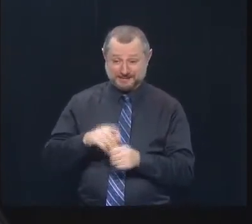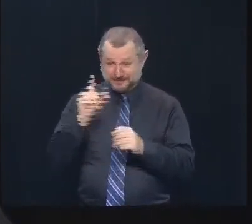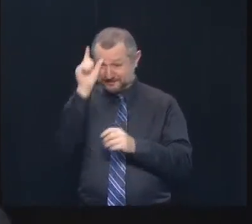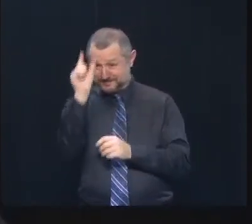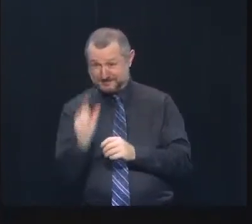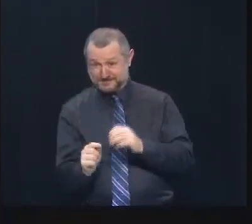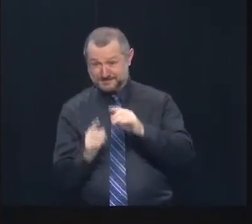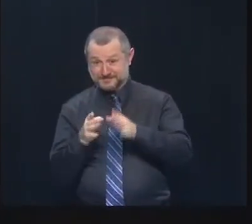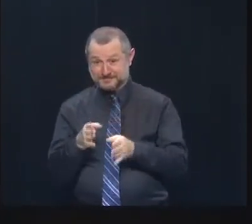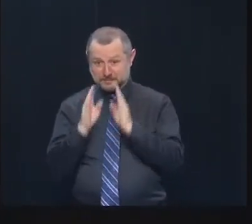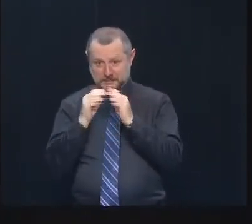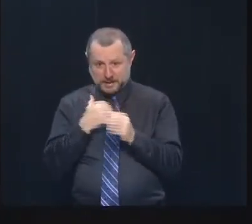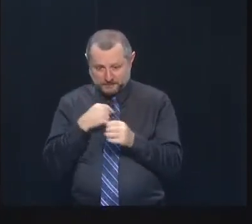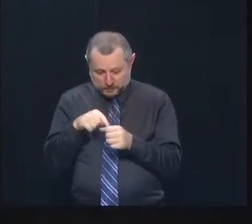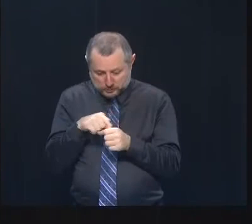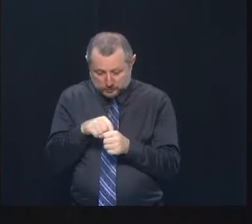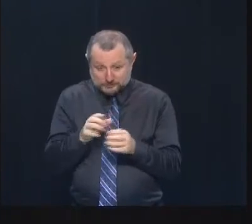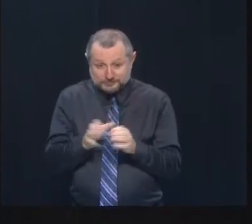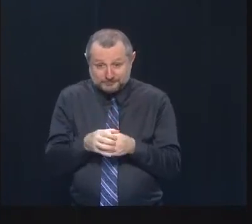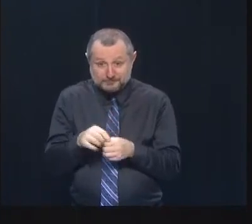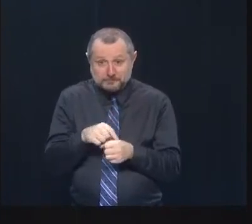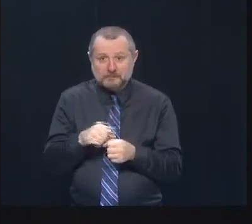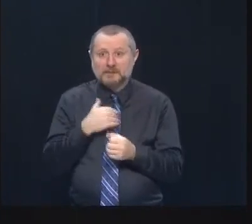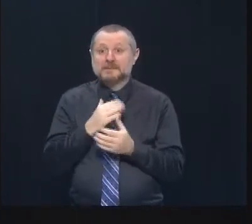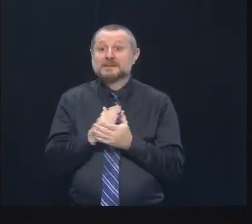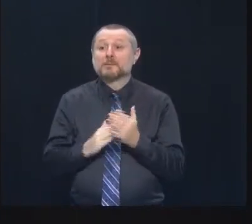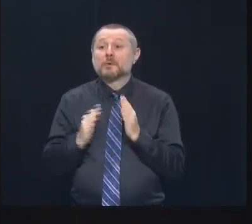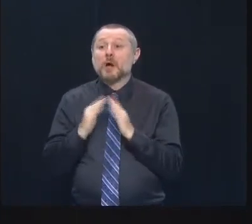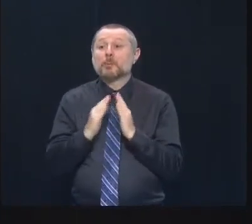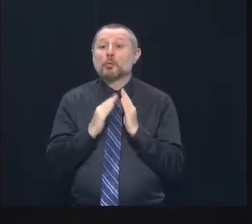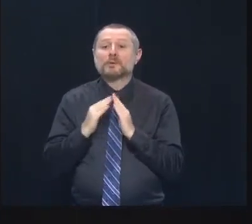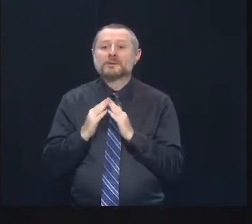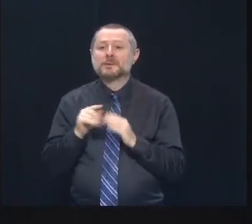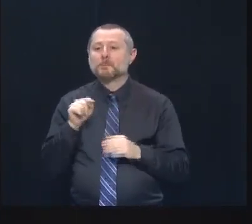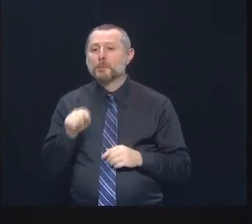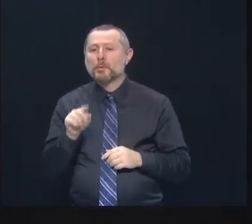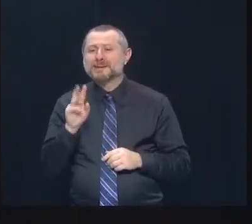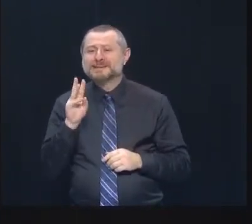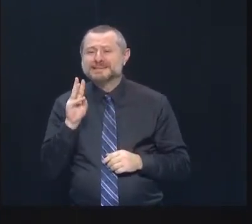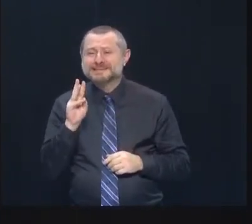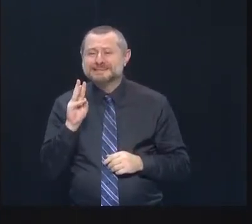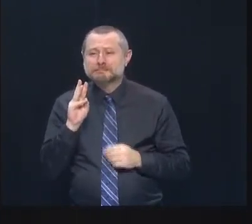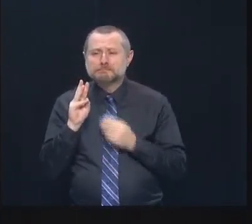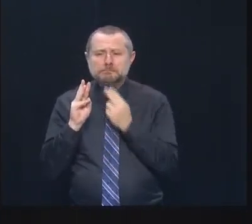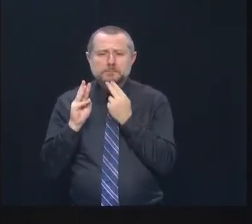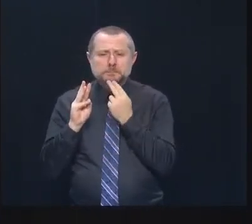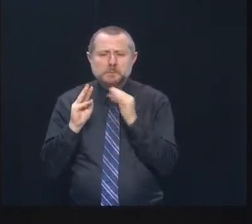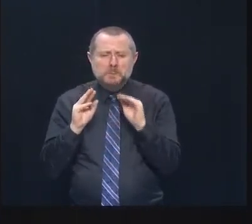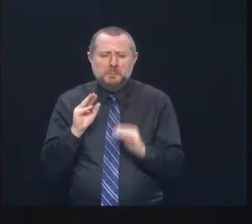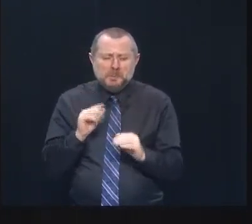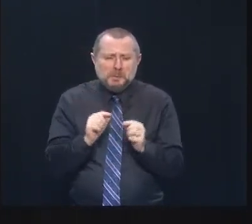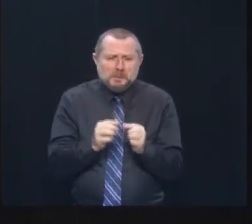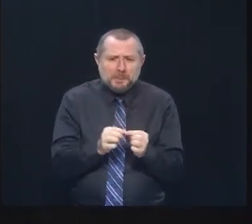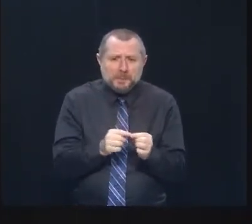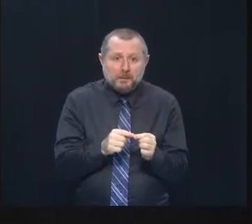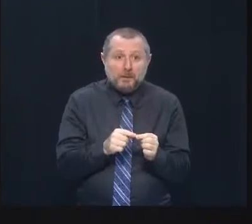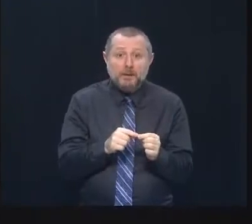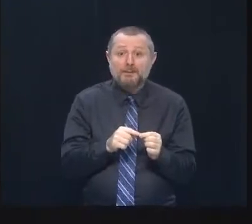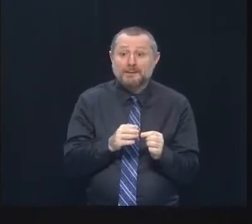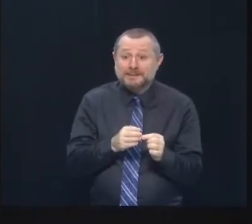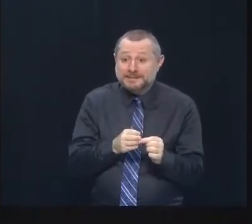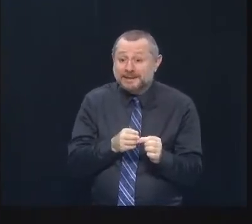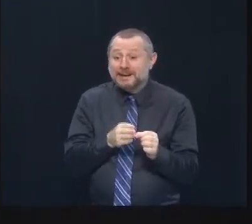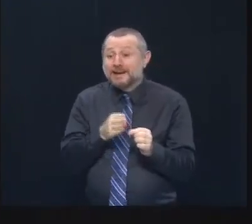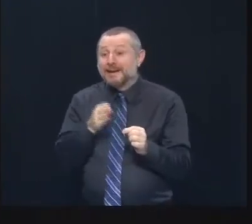area, you have some neighborhoods that are at 0.6. You have some neighborhoods in